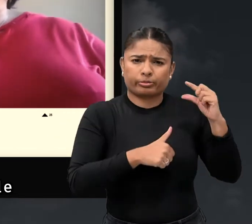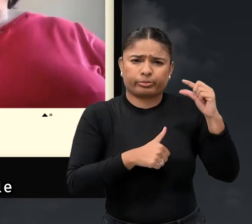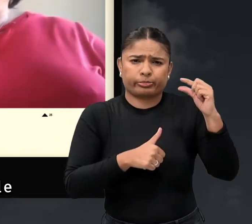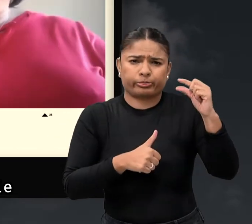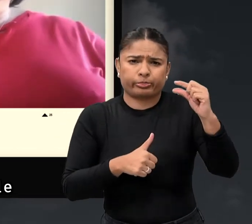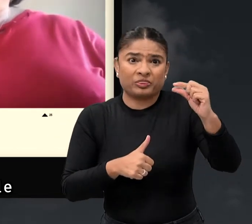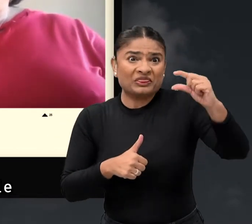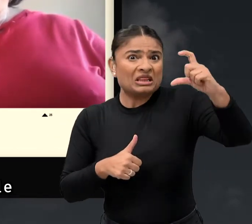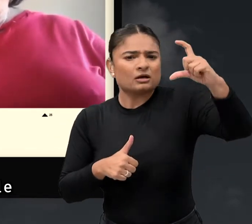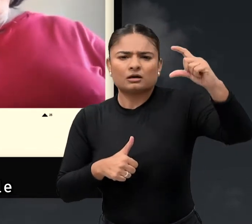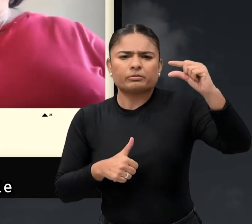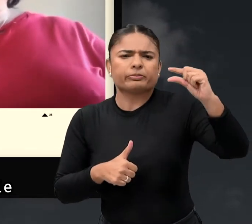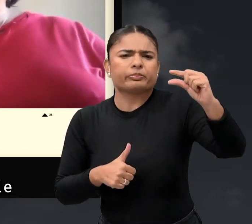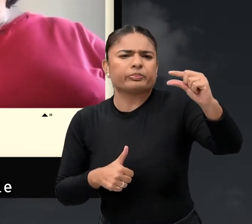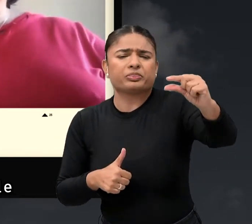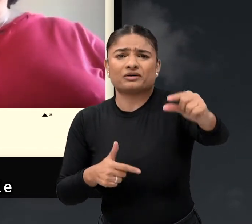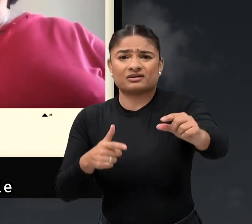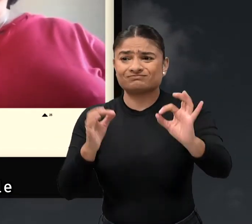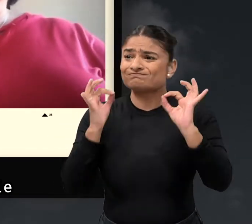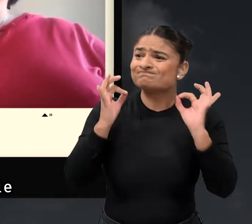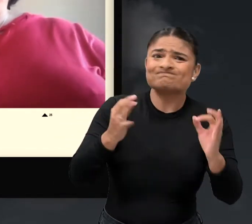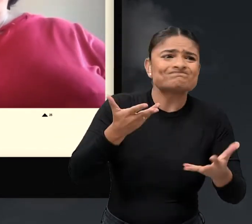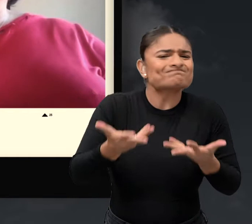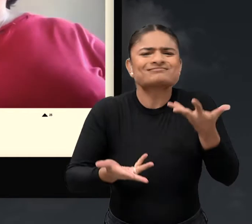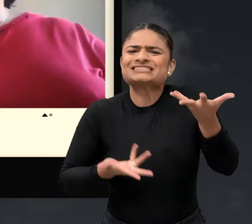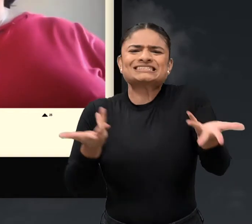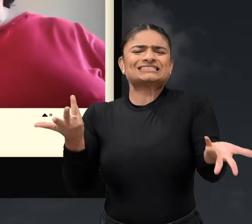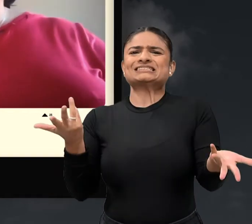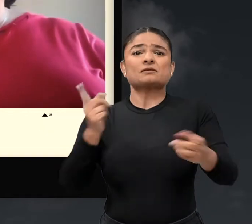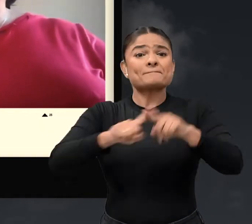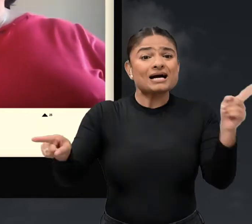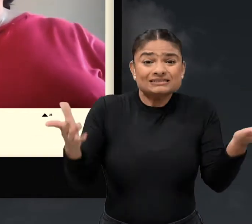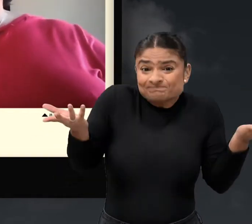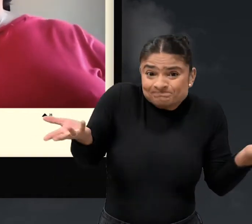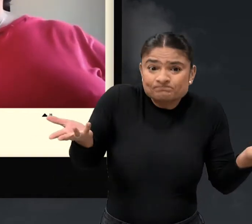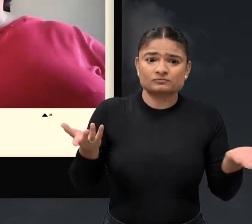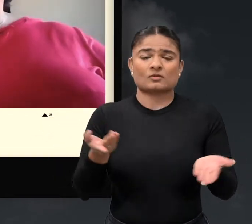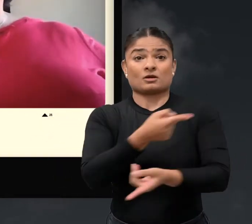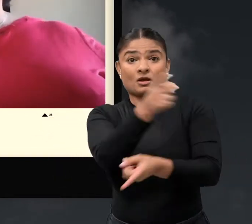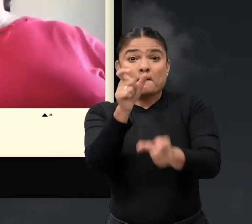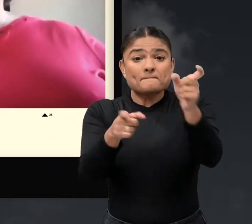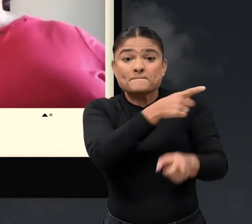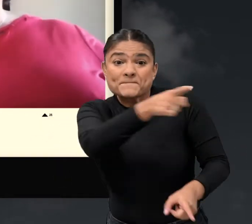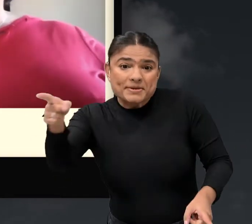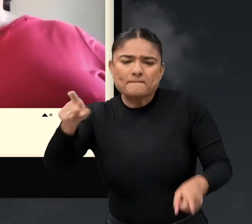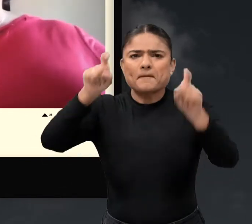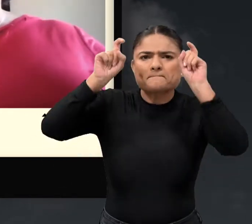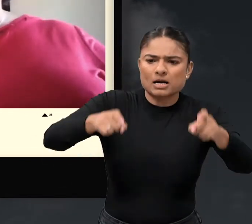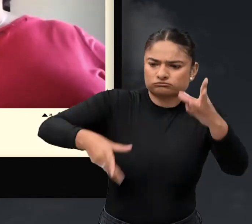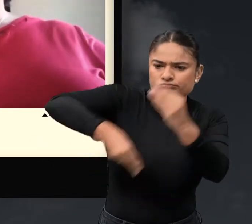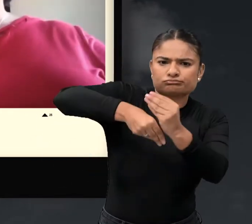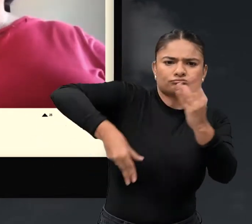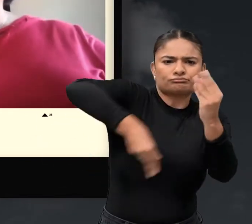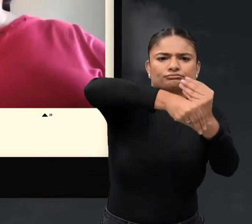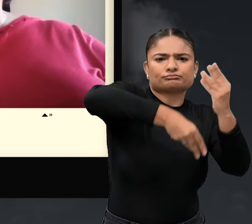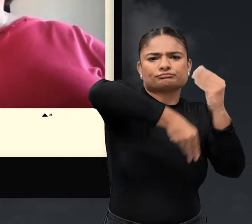is the disability grant is so little that it doesn't do anything, but it adds up because